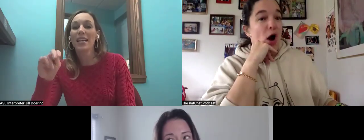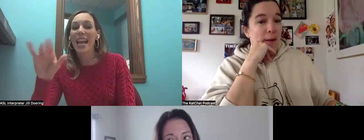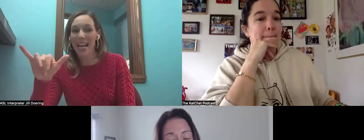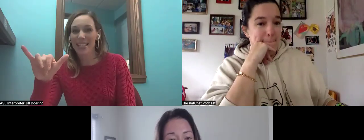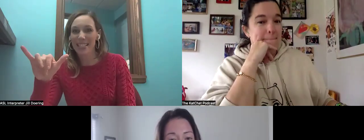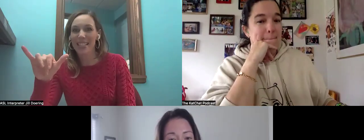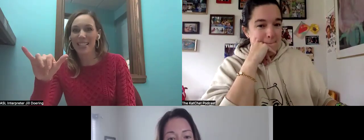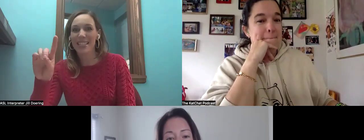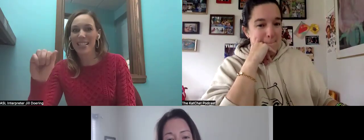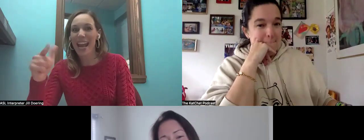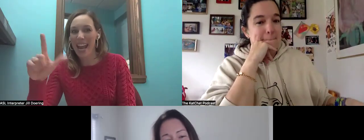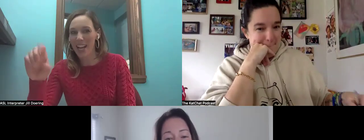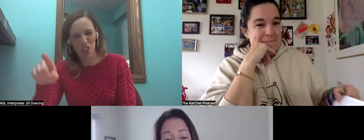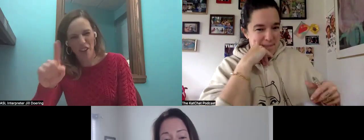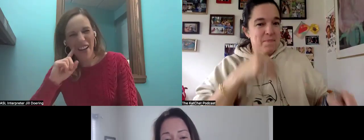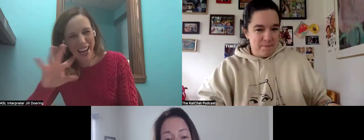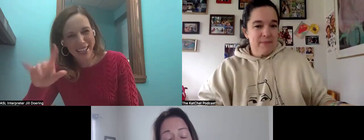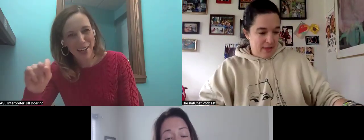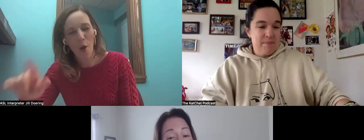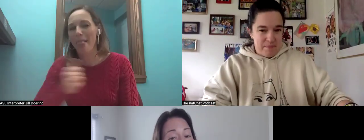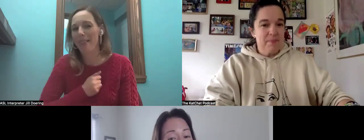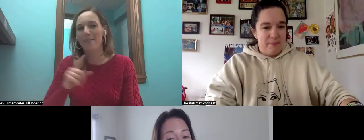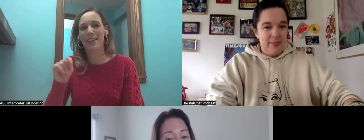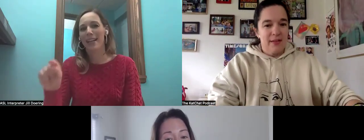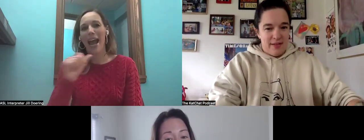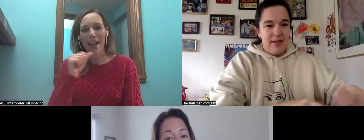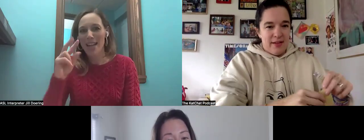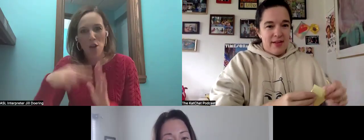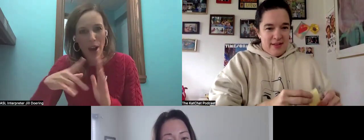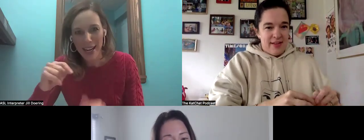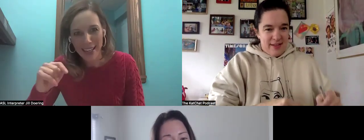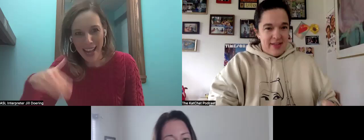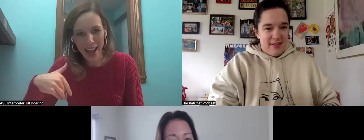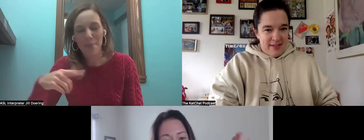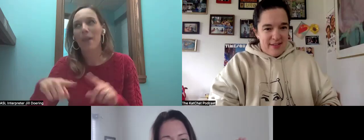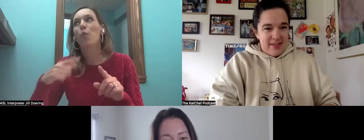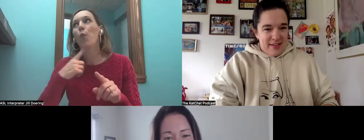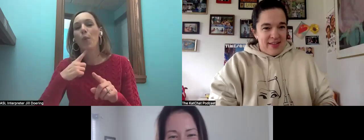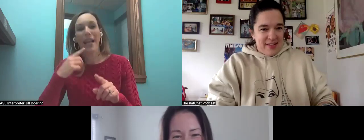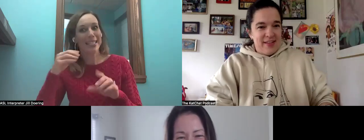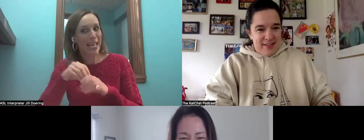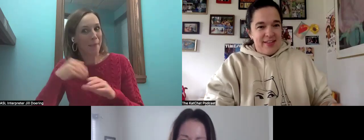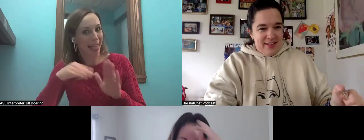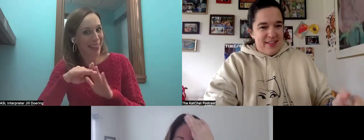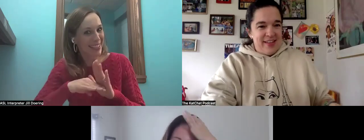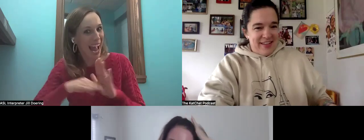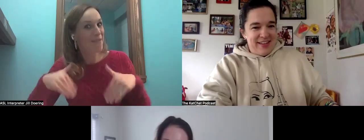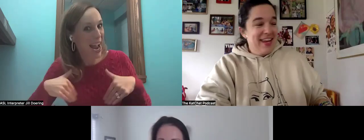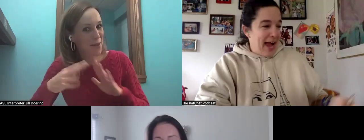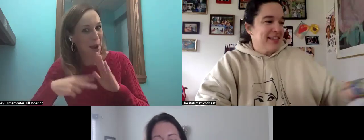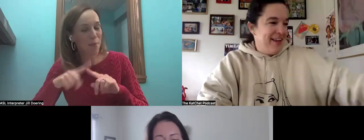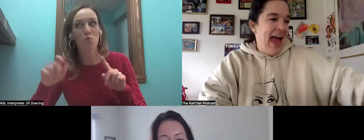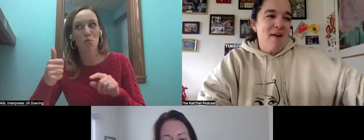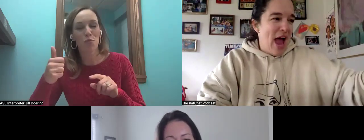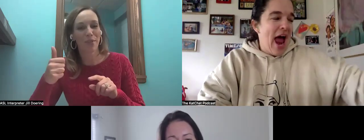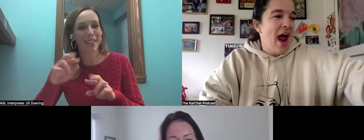Yeah. good book. You'll find it. Yeah. I love that one too. I haven't read it yet, but I have it. It's in my list. Yeah.